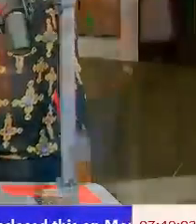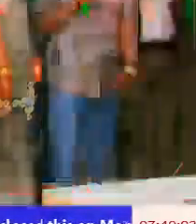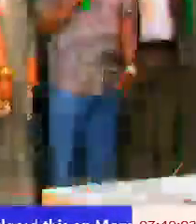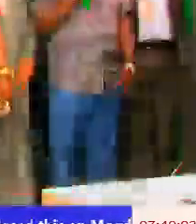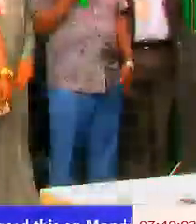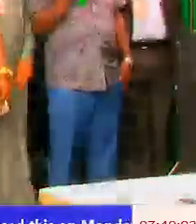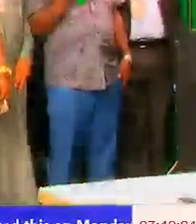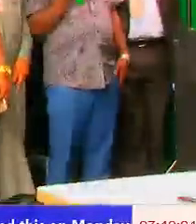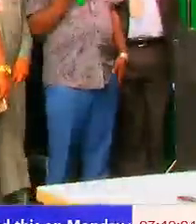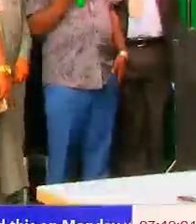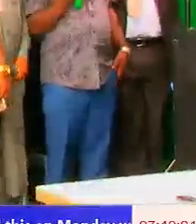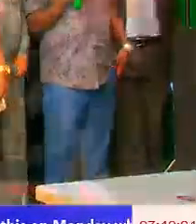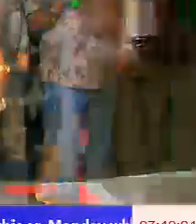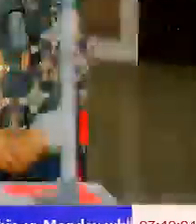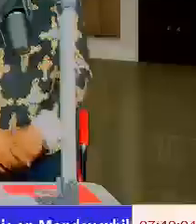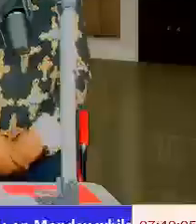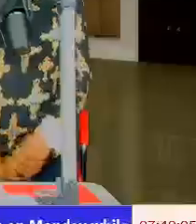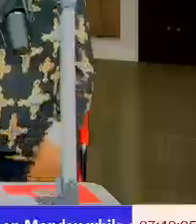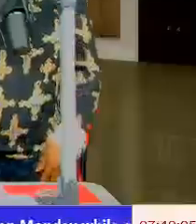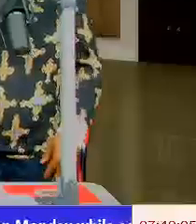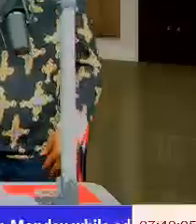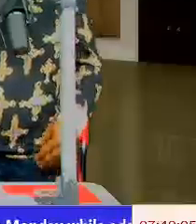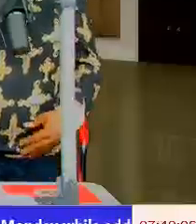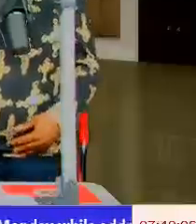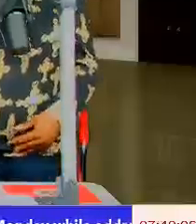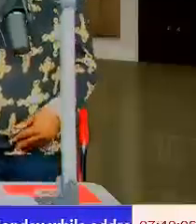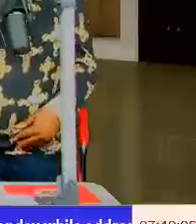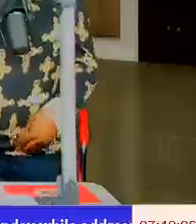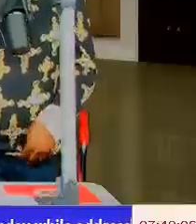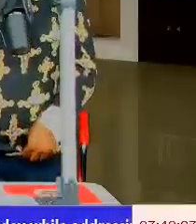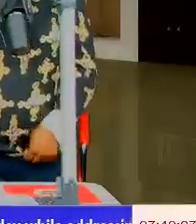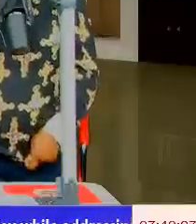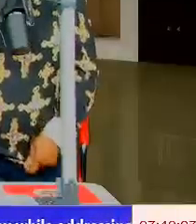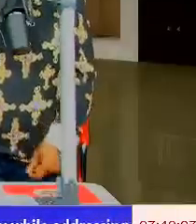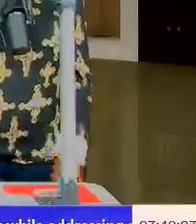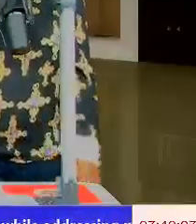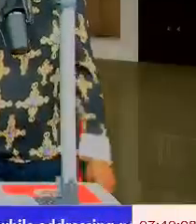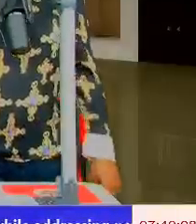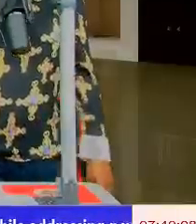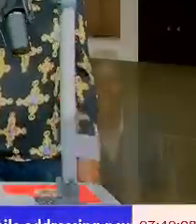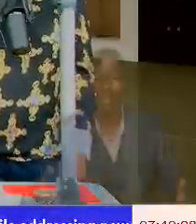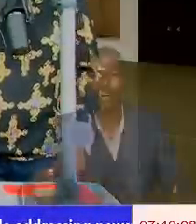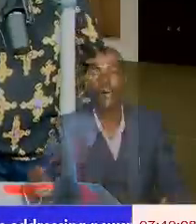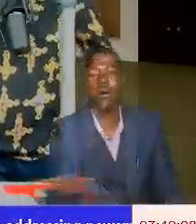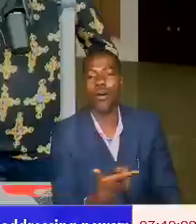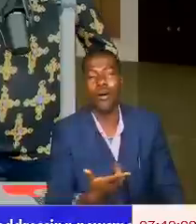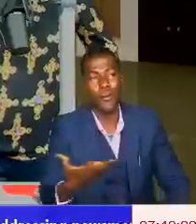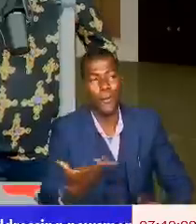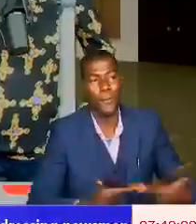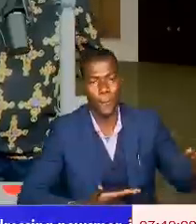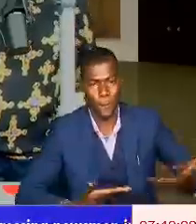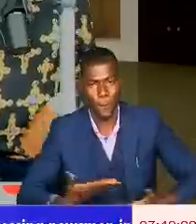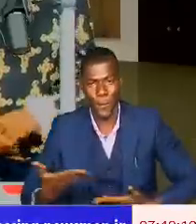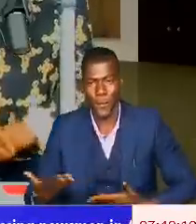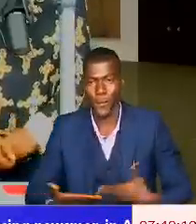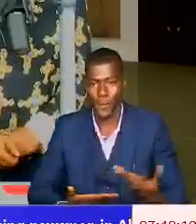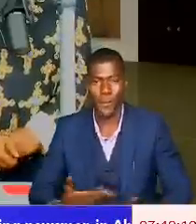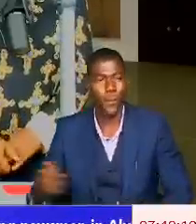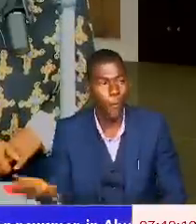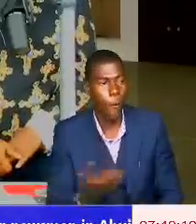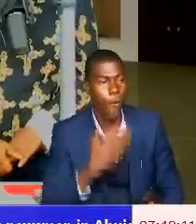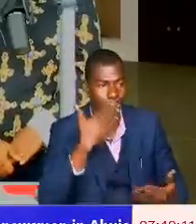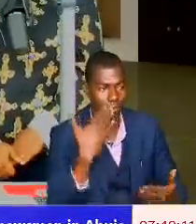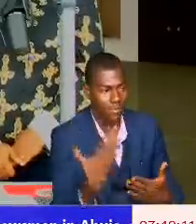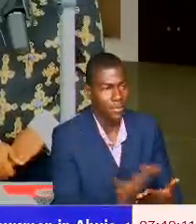Amen. Good morning. Inakwana ekaro otutuoma olododo mesere ona.